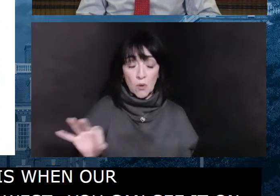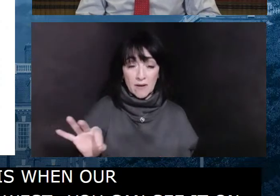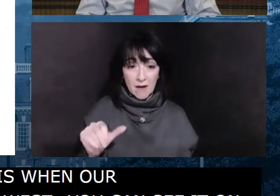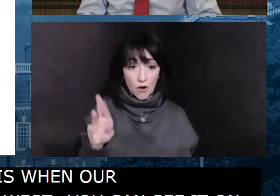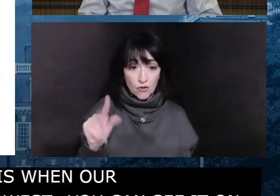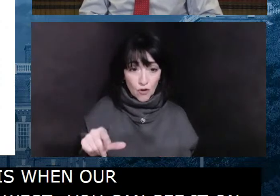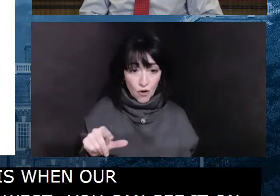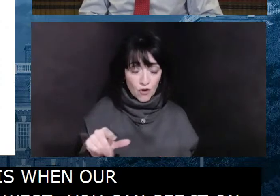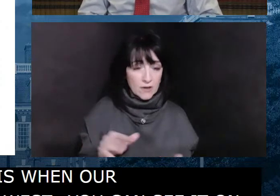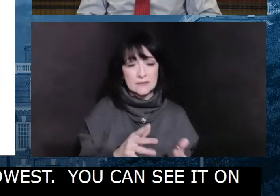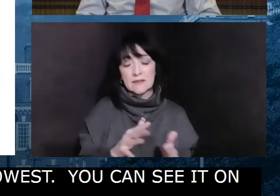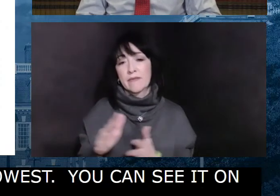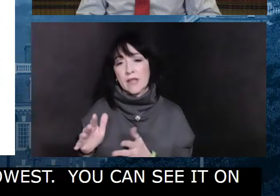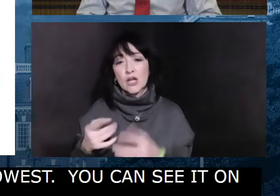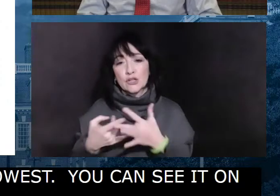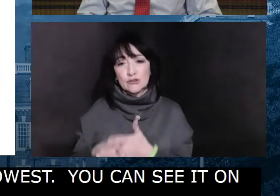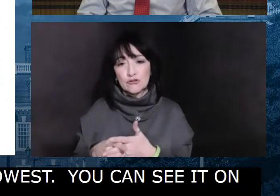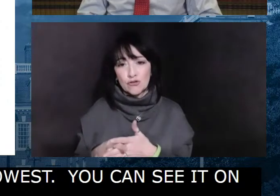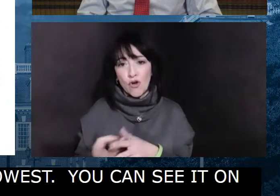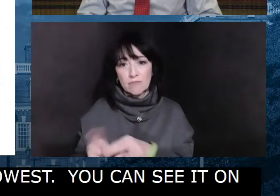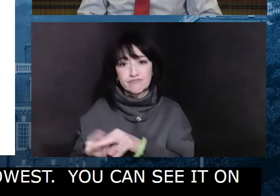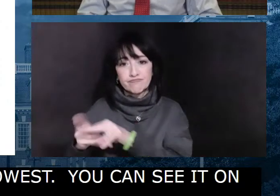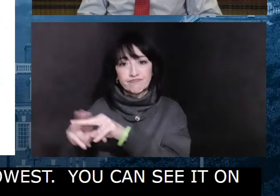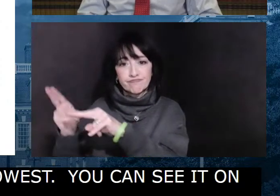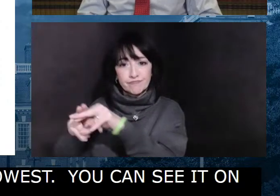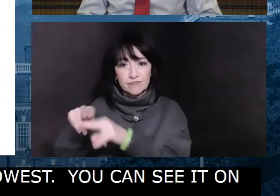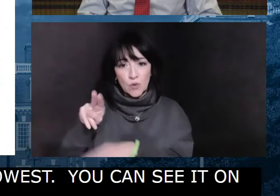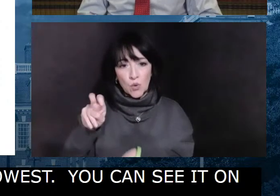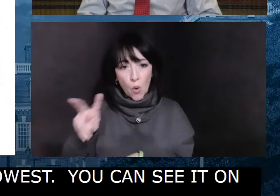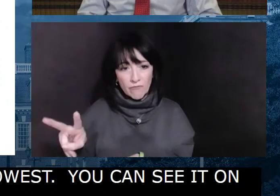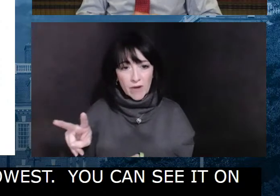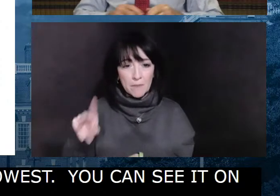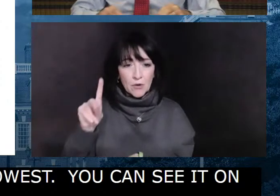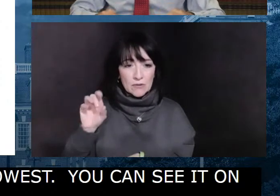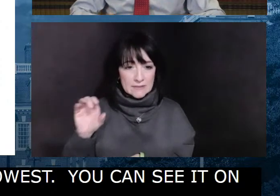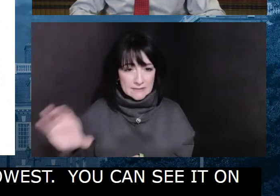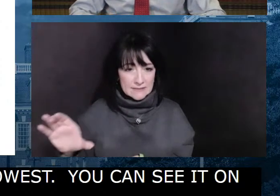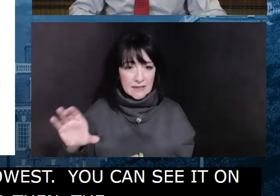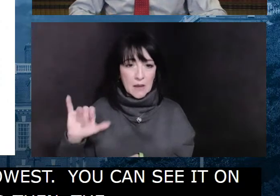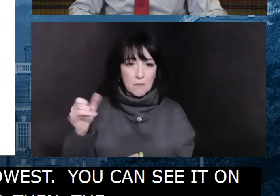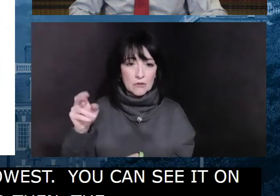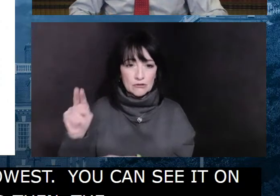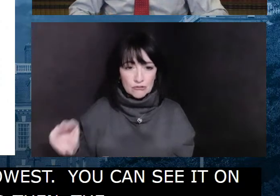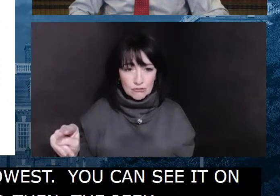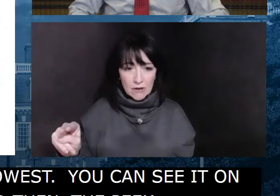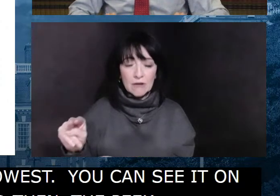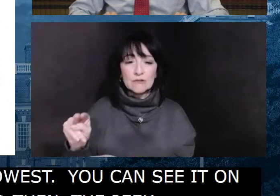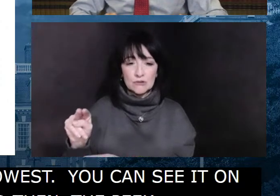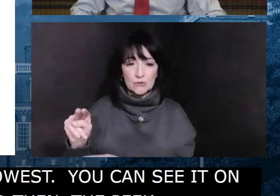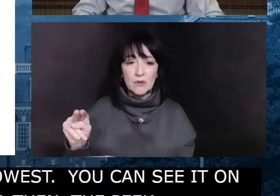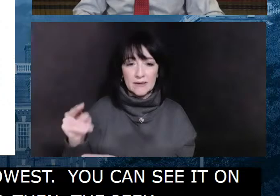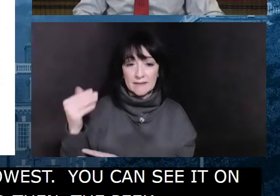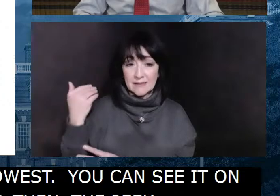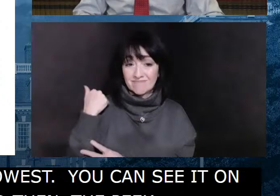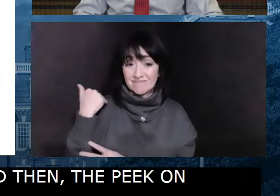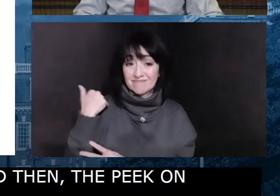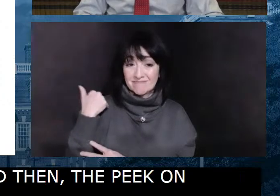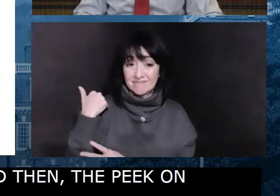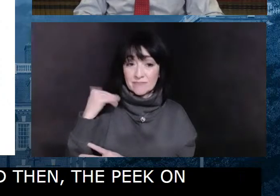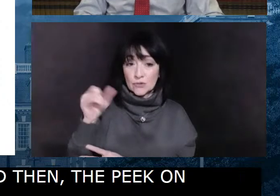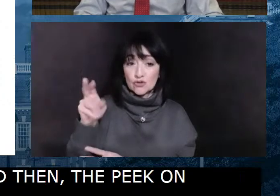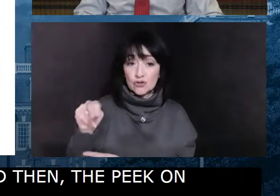January 12th of 474. And now we're back down under 200 at 186. Part of that is a